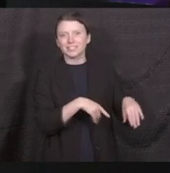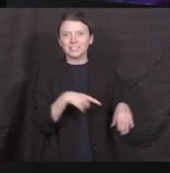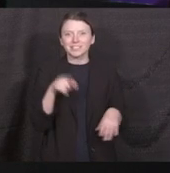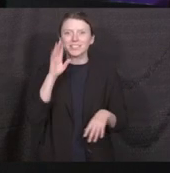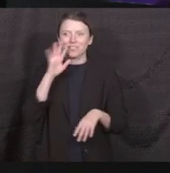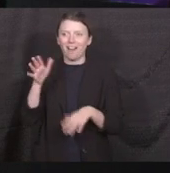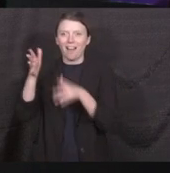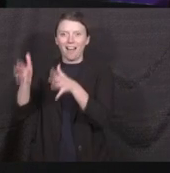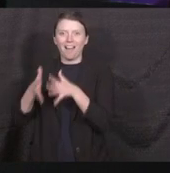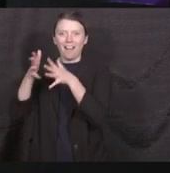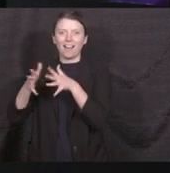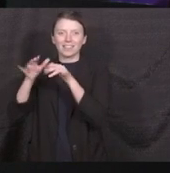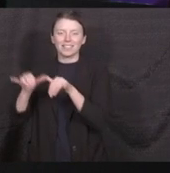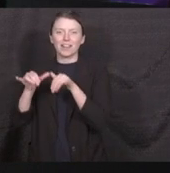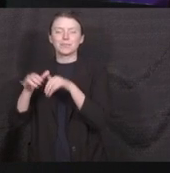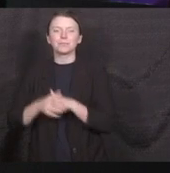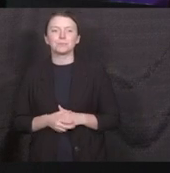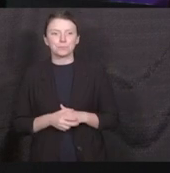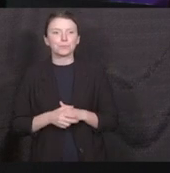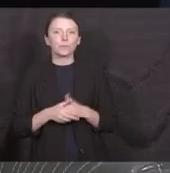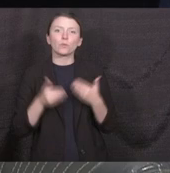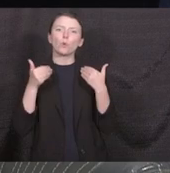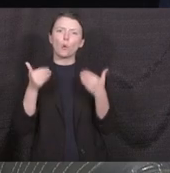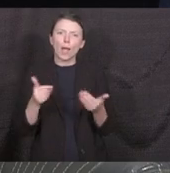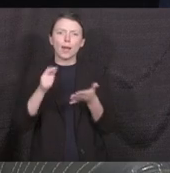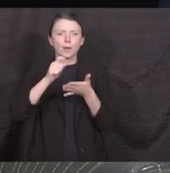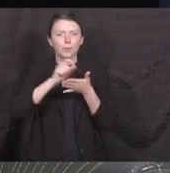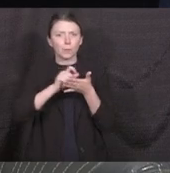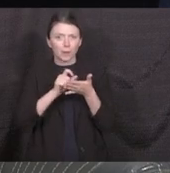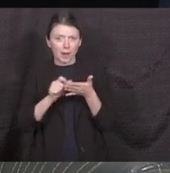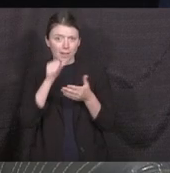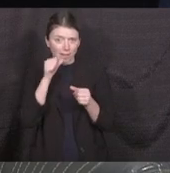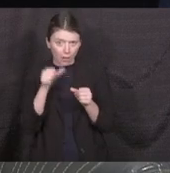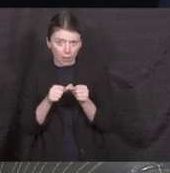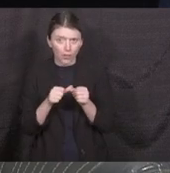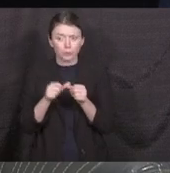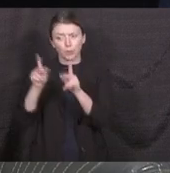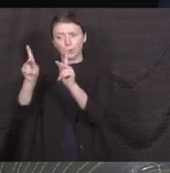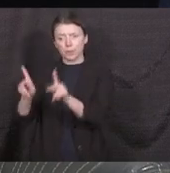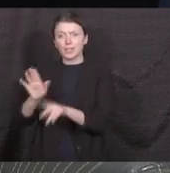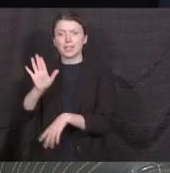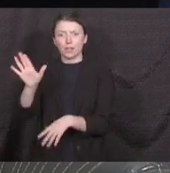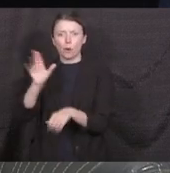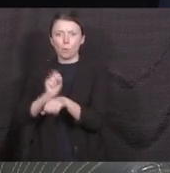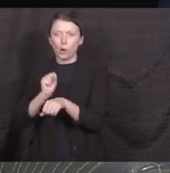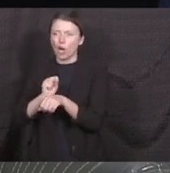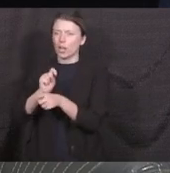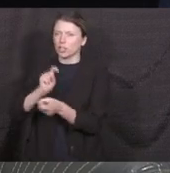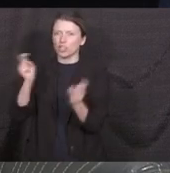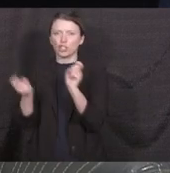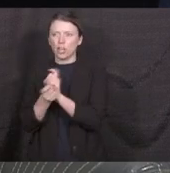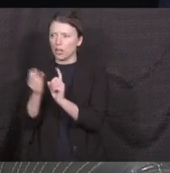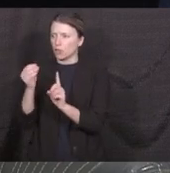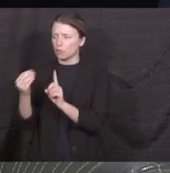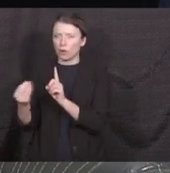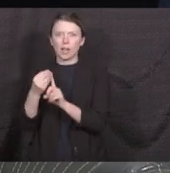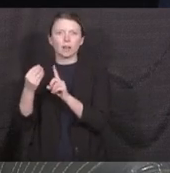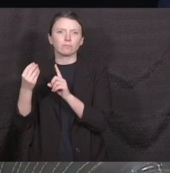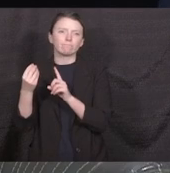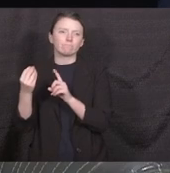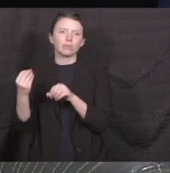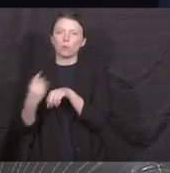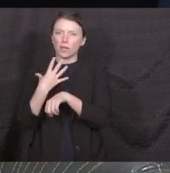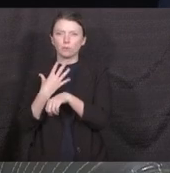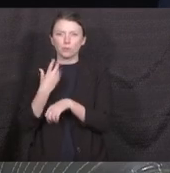it. So I say write a letter to the person whose work has changed your life or influenced you in some way. It